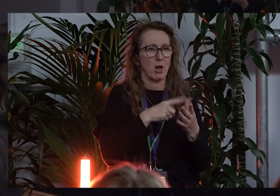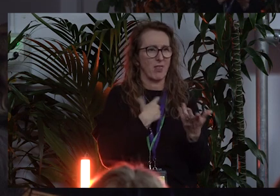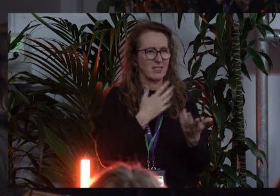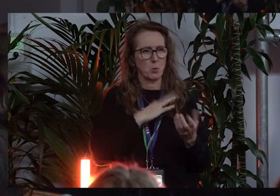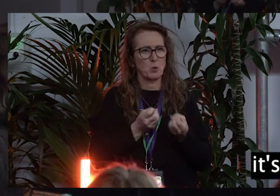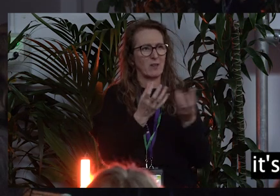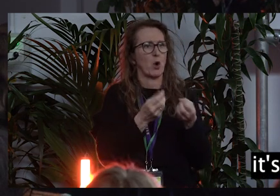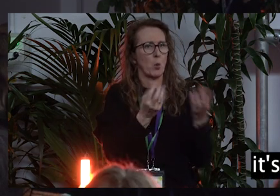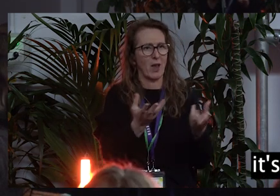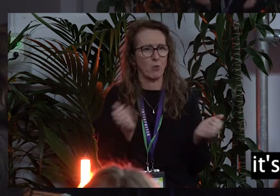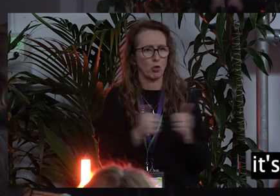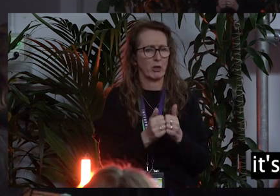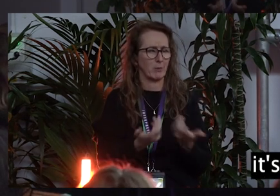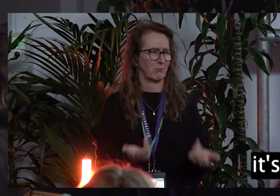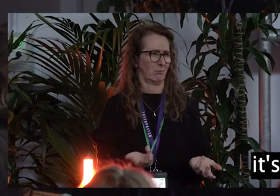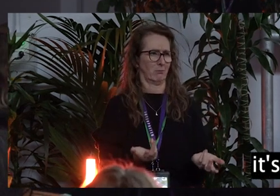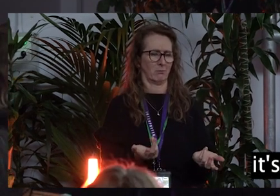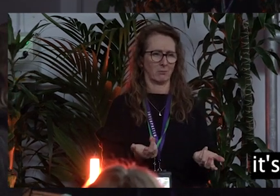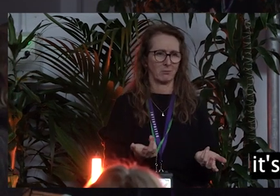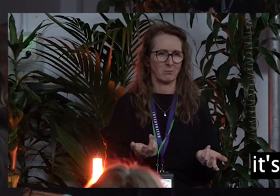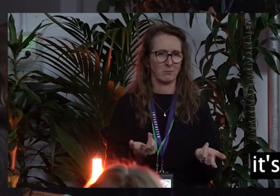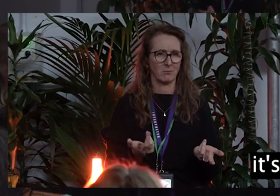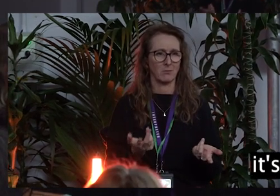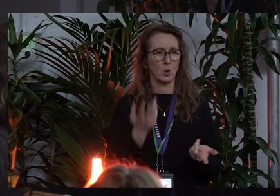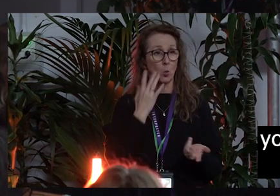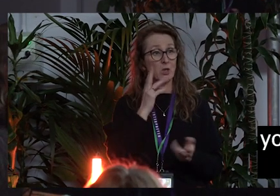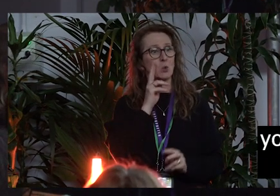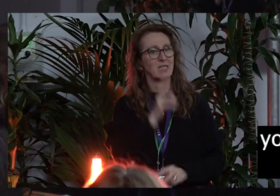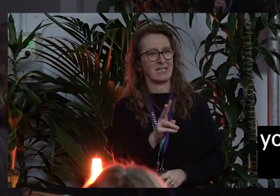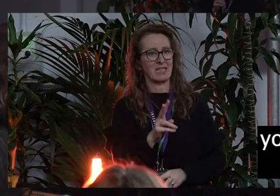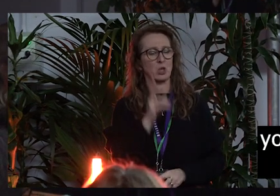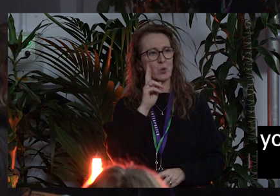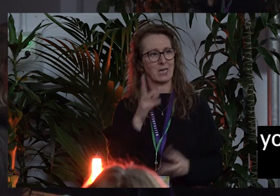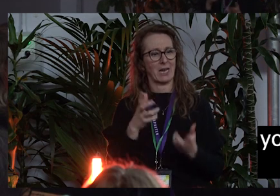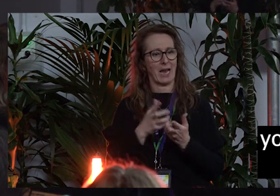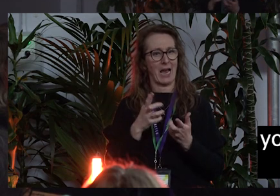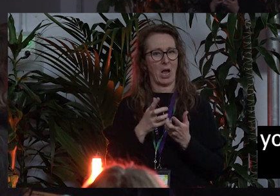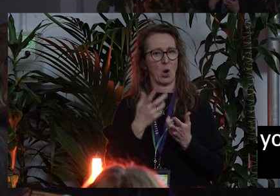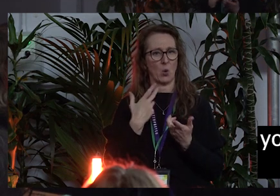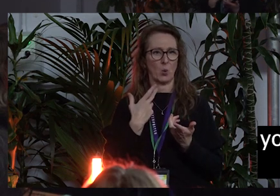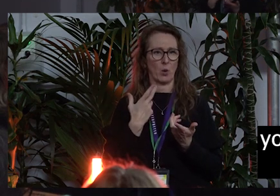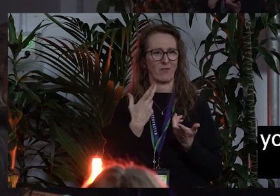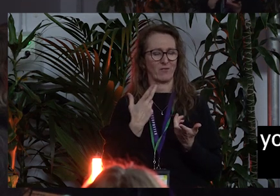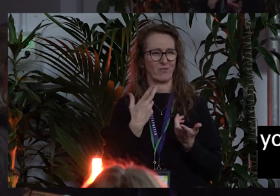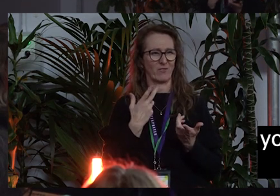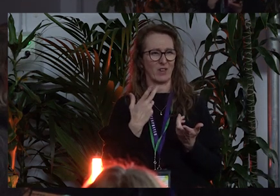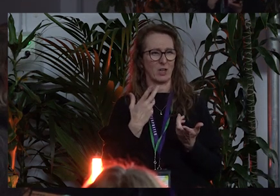blah blah. And you're like, it's just all very. Once you see it, you see how we vilify that quite a